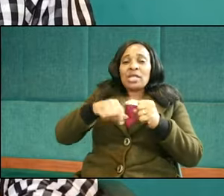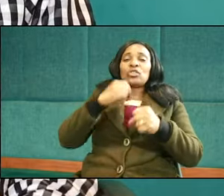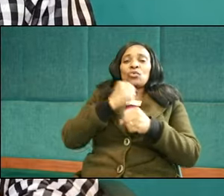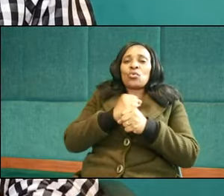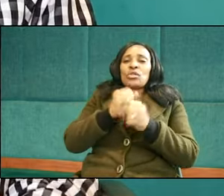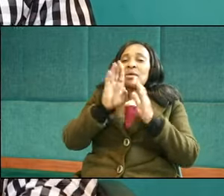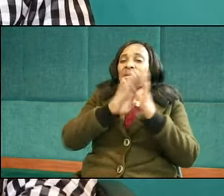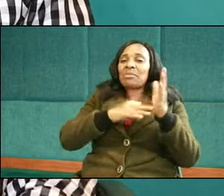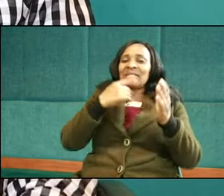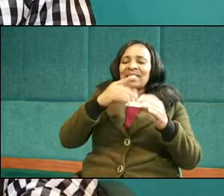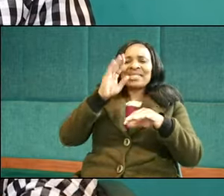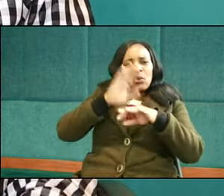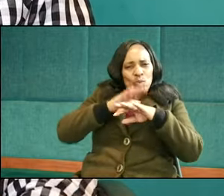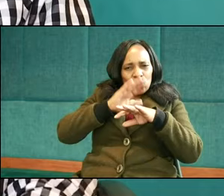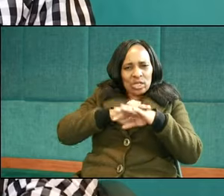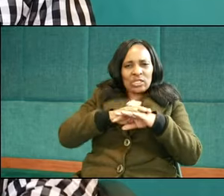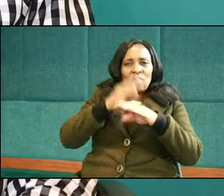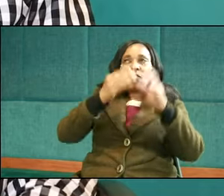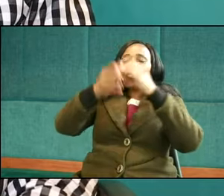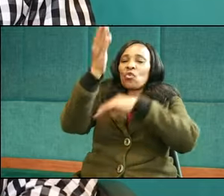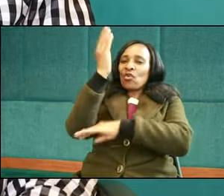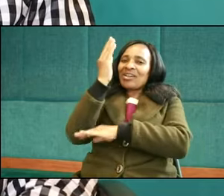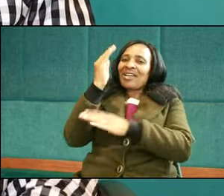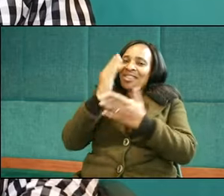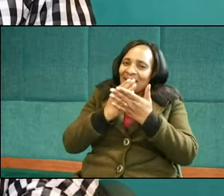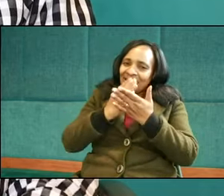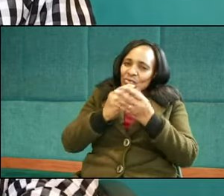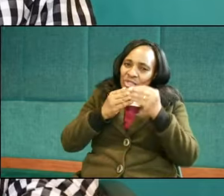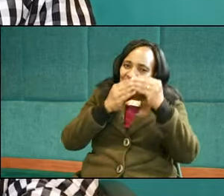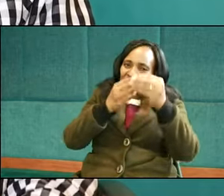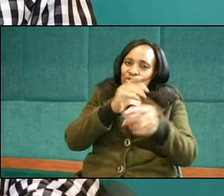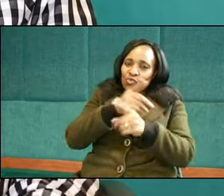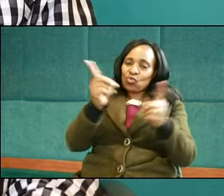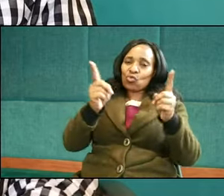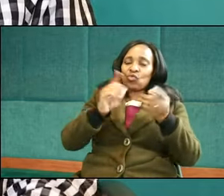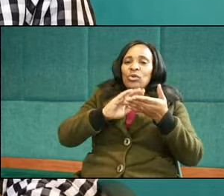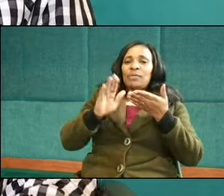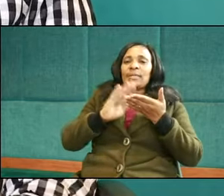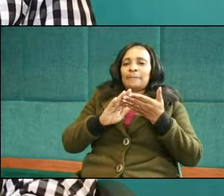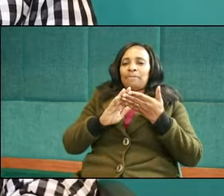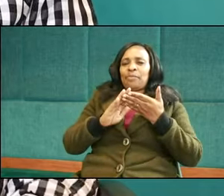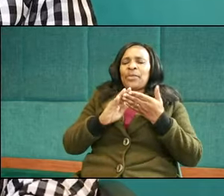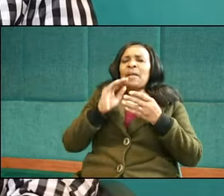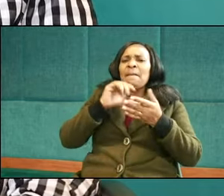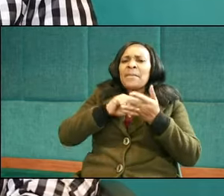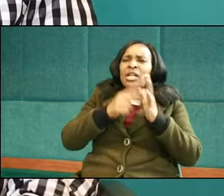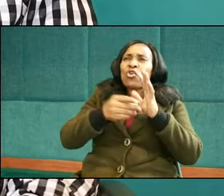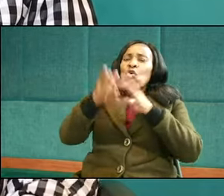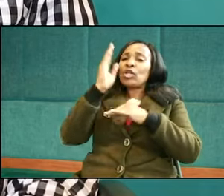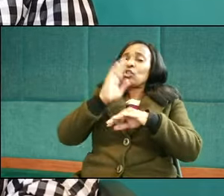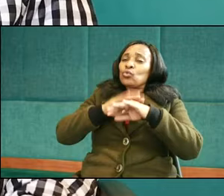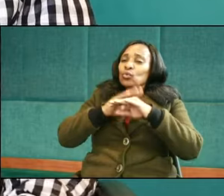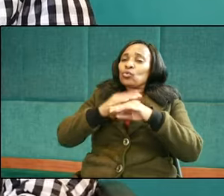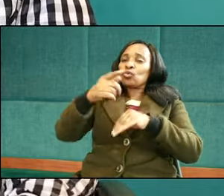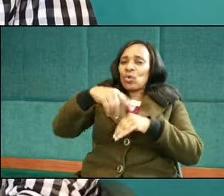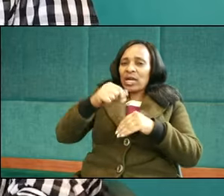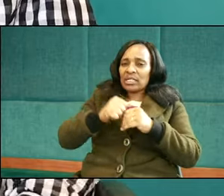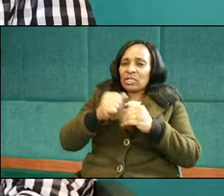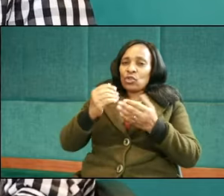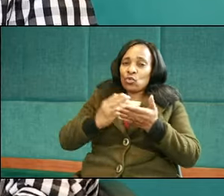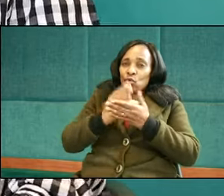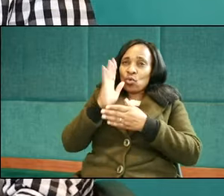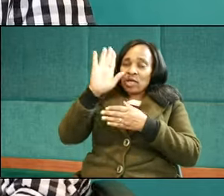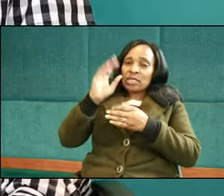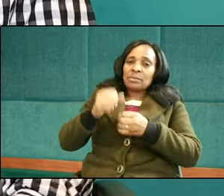Bible says it is the goodness of God that leads us to repentance. So God is good to us and gives us the power. So if